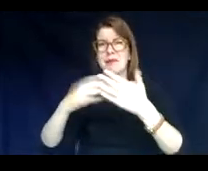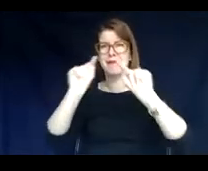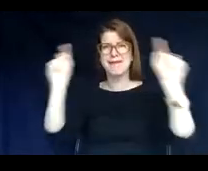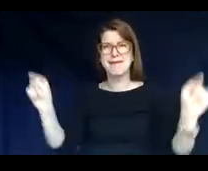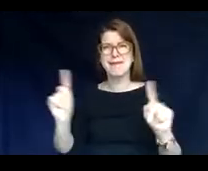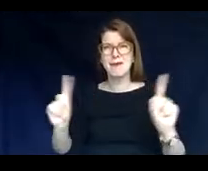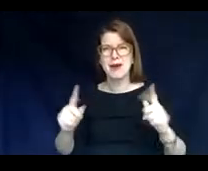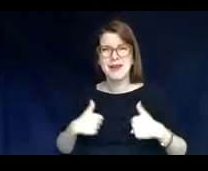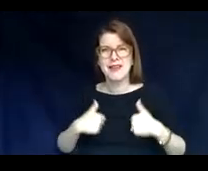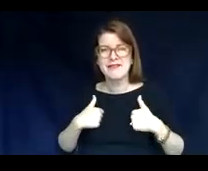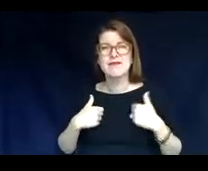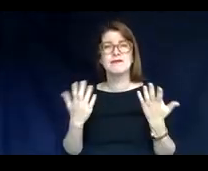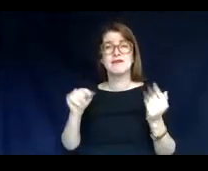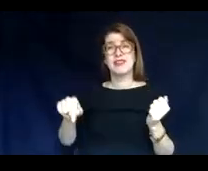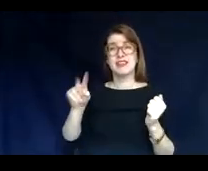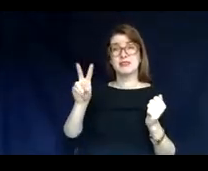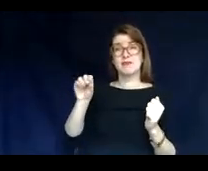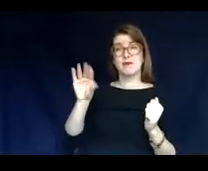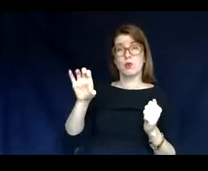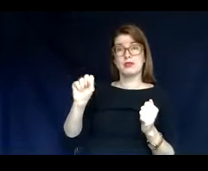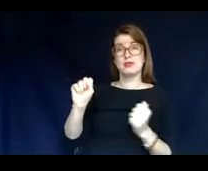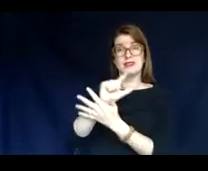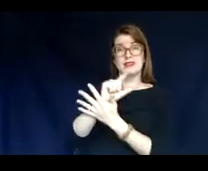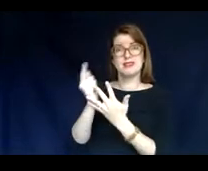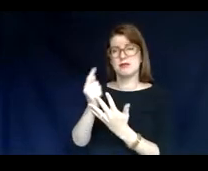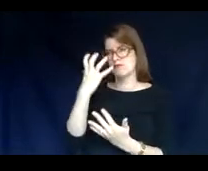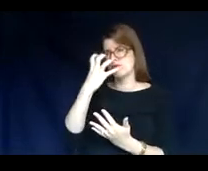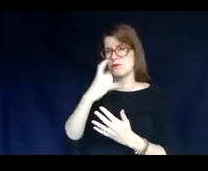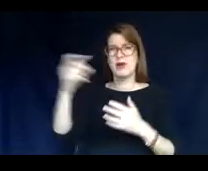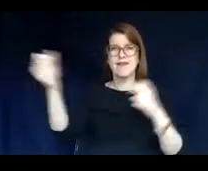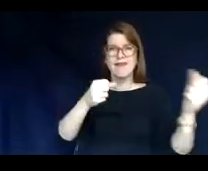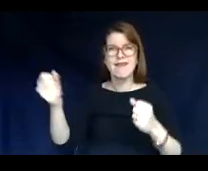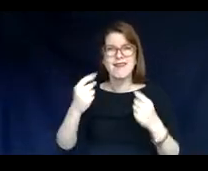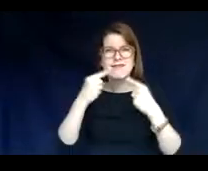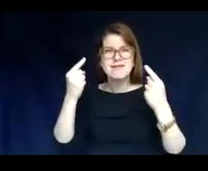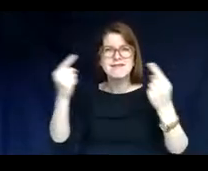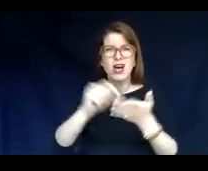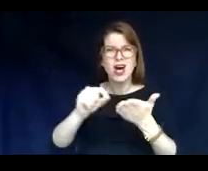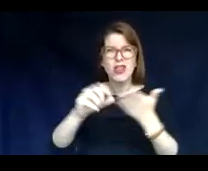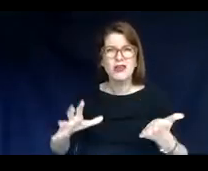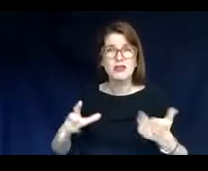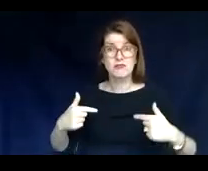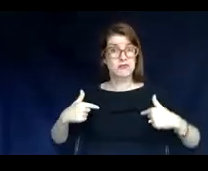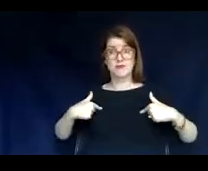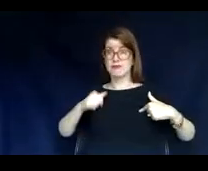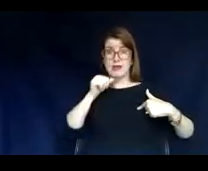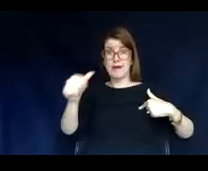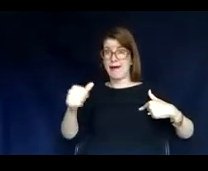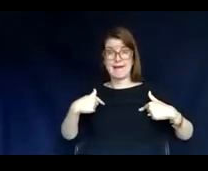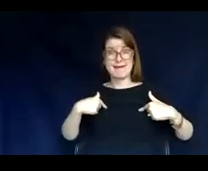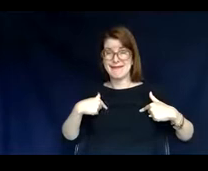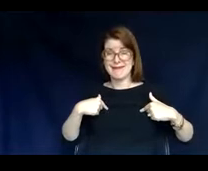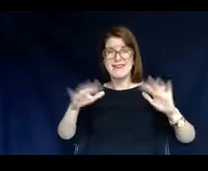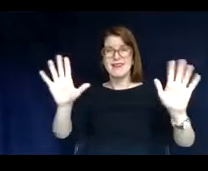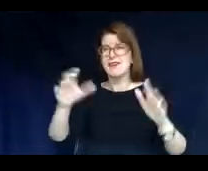Voices series is a unique time where we bring in well-renowned authors. I am not one of those. We bring in well-traveled and